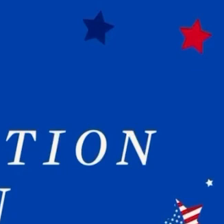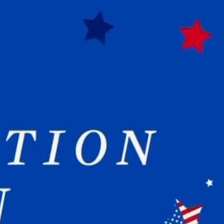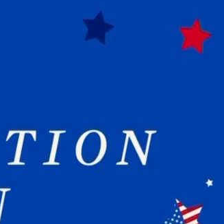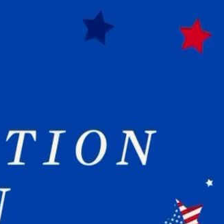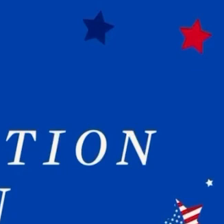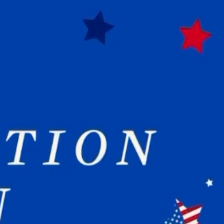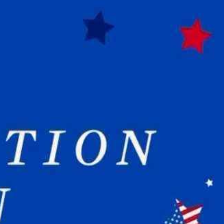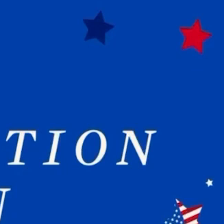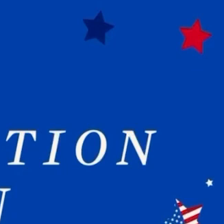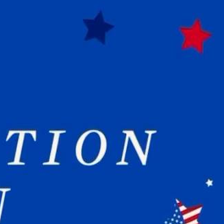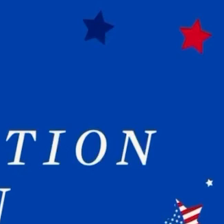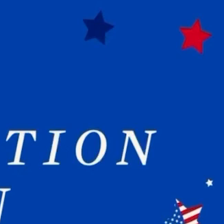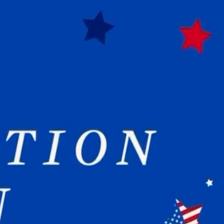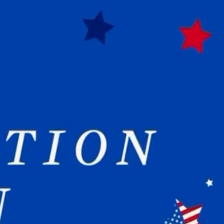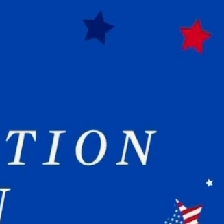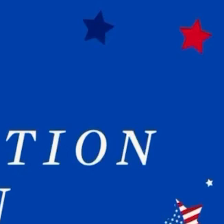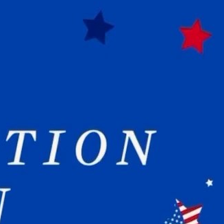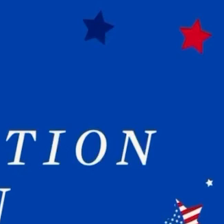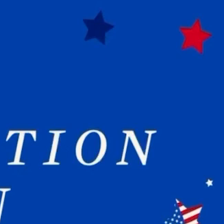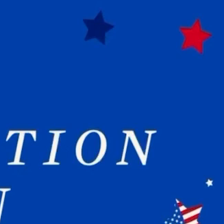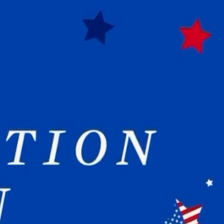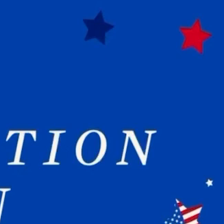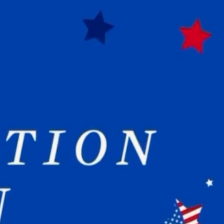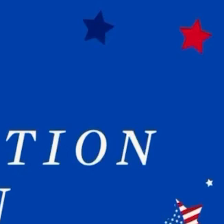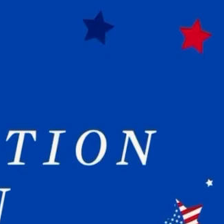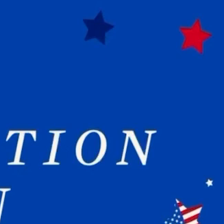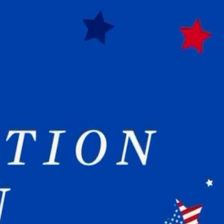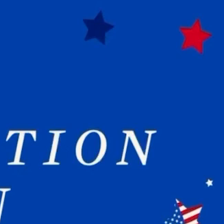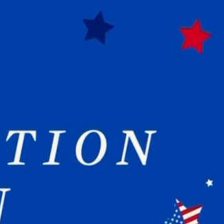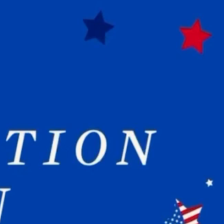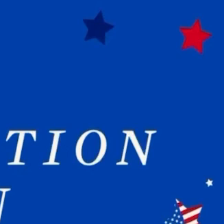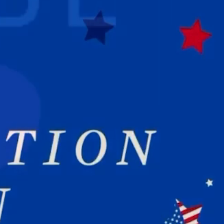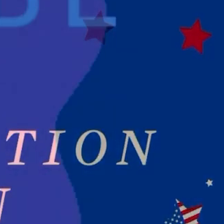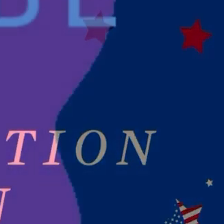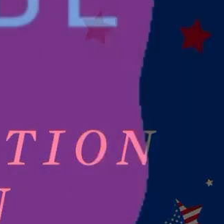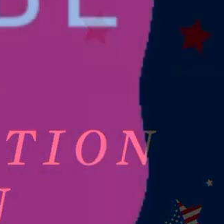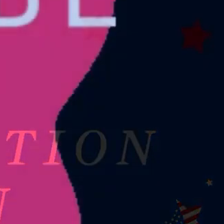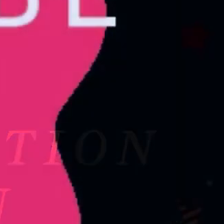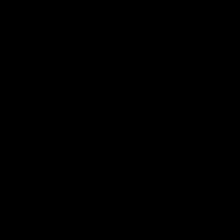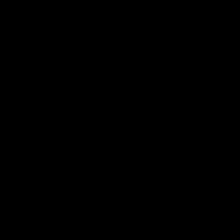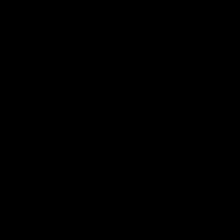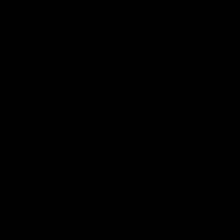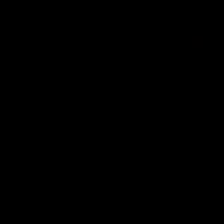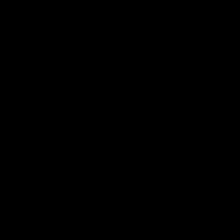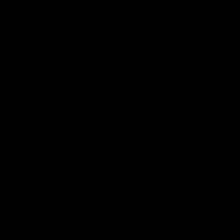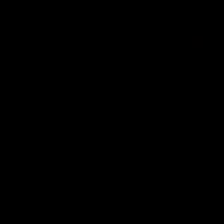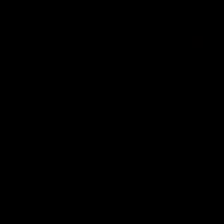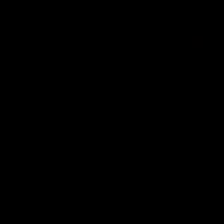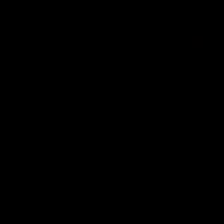TV. We love you all. Please support MACAD TV Foundation by joining membership and